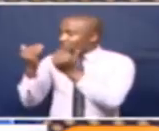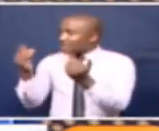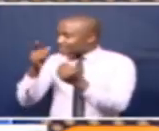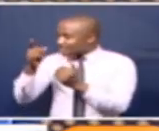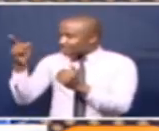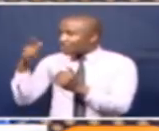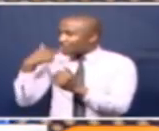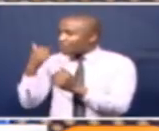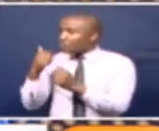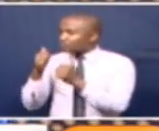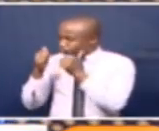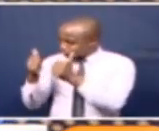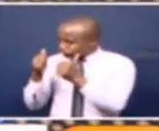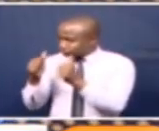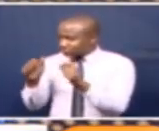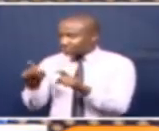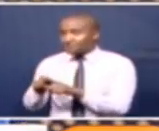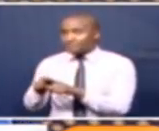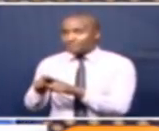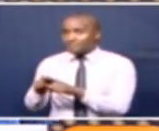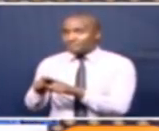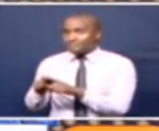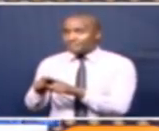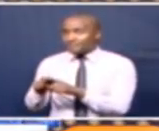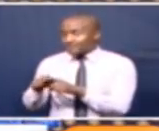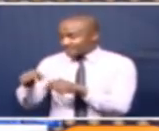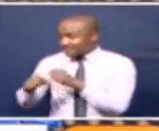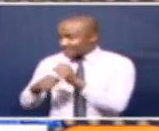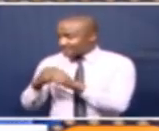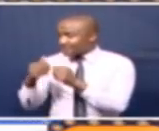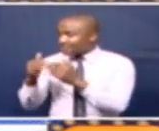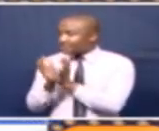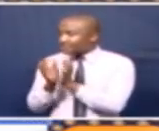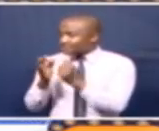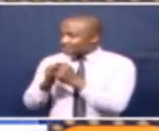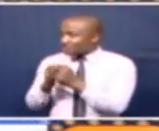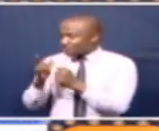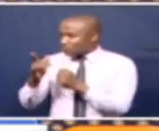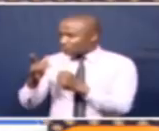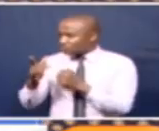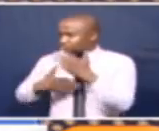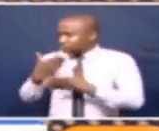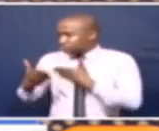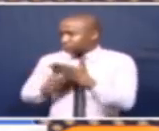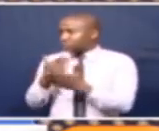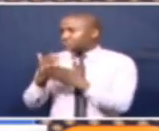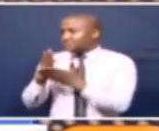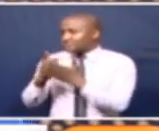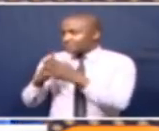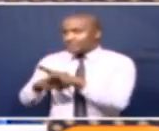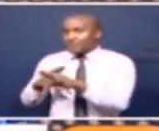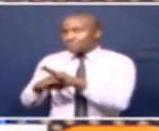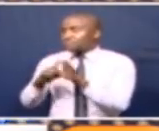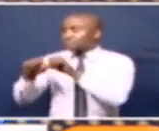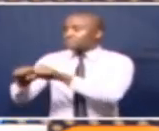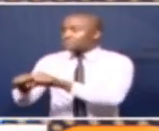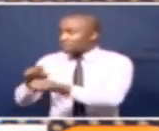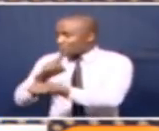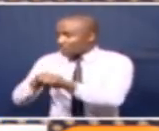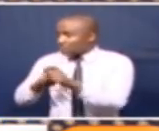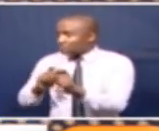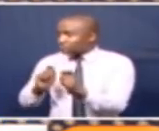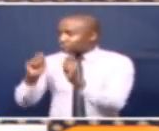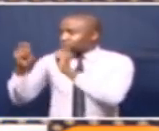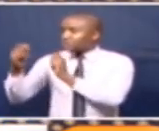that have performed very well in their standard eight is that that excitement sometimes takes over, and when they transition to